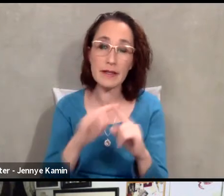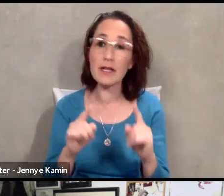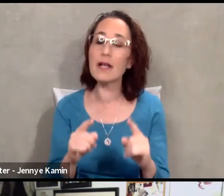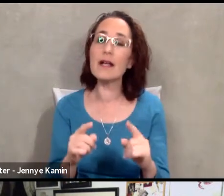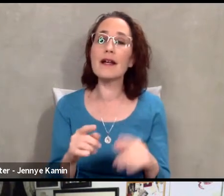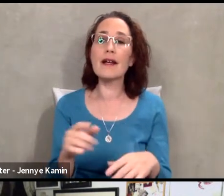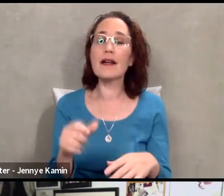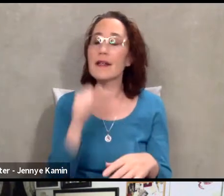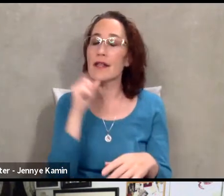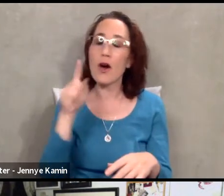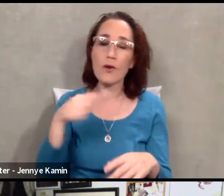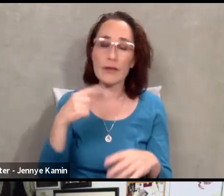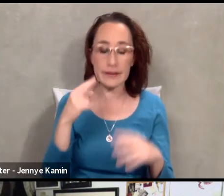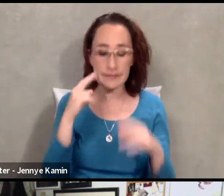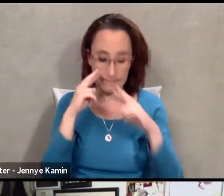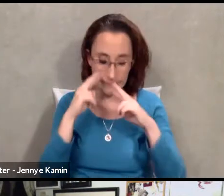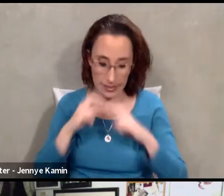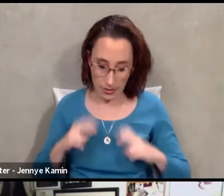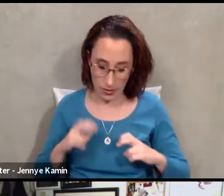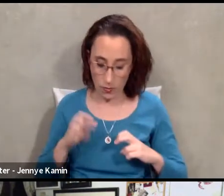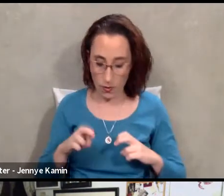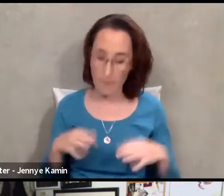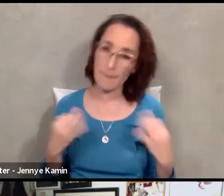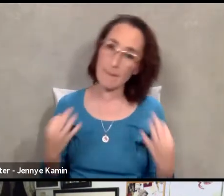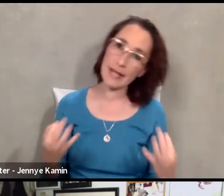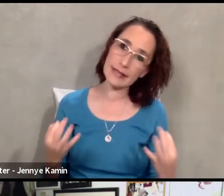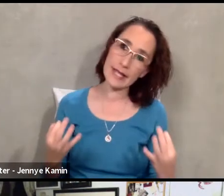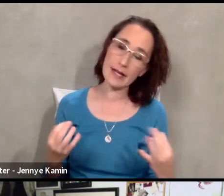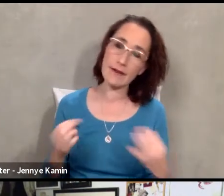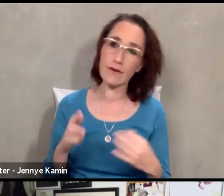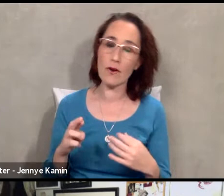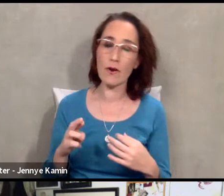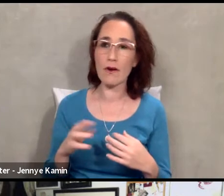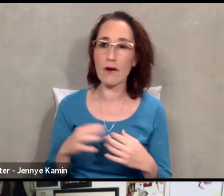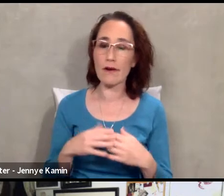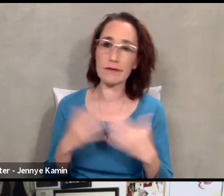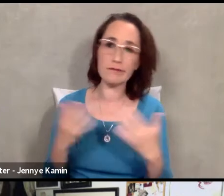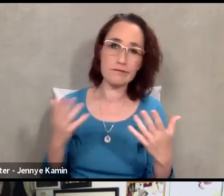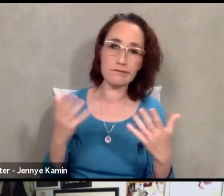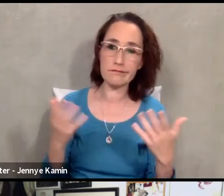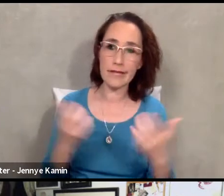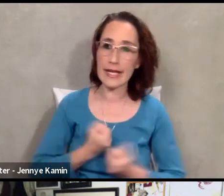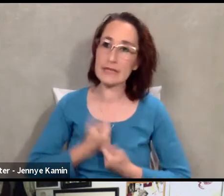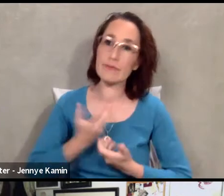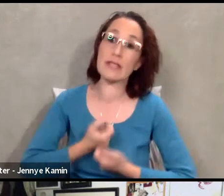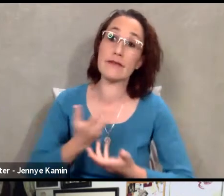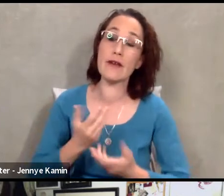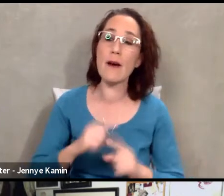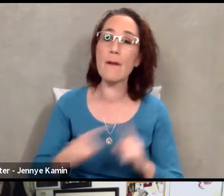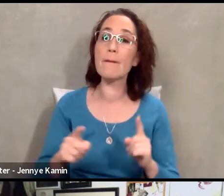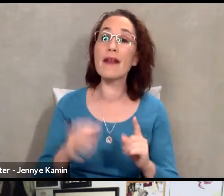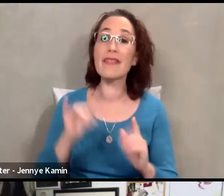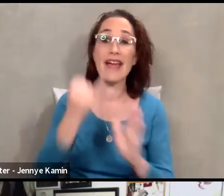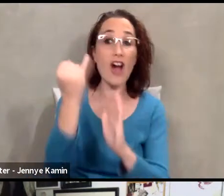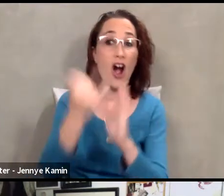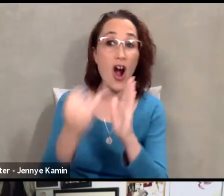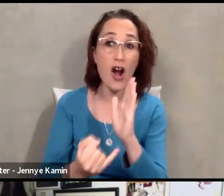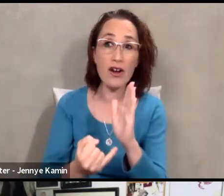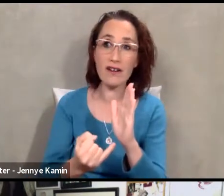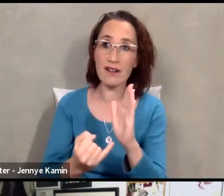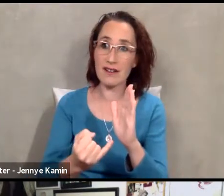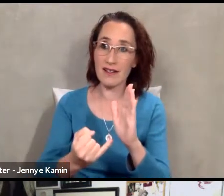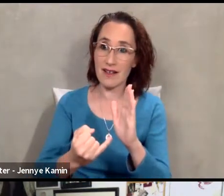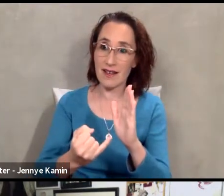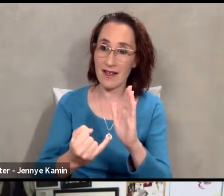meditative or introspective or even expressive, but it's art that feels like it's doing something in the world. And I think there was a